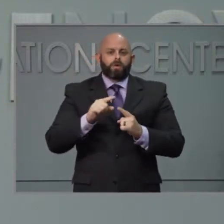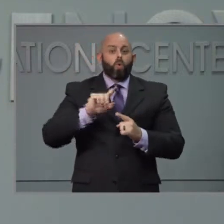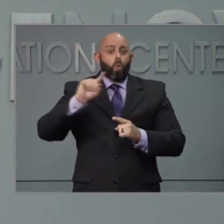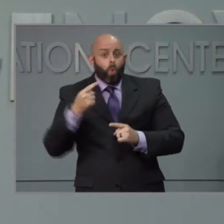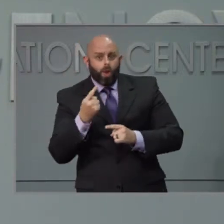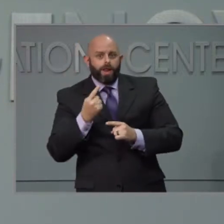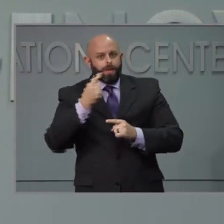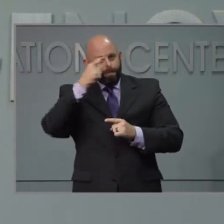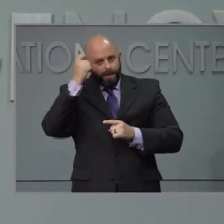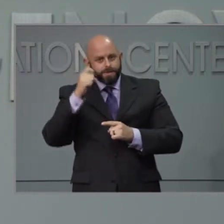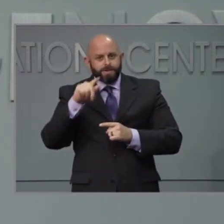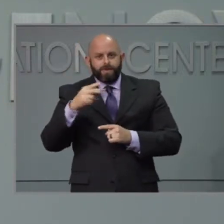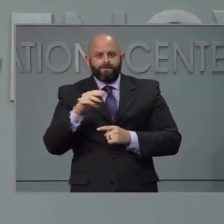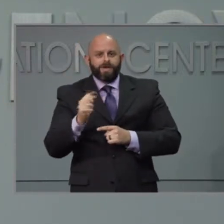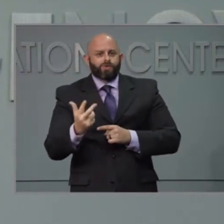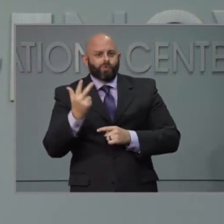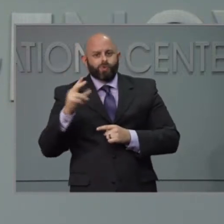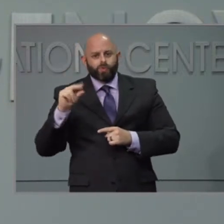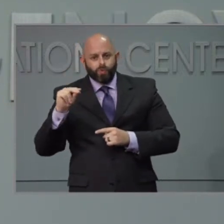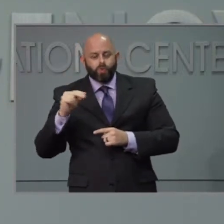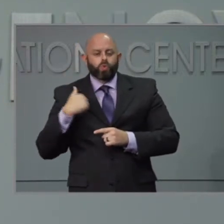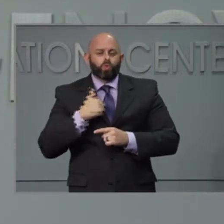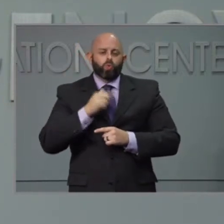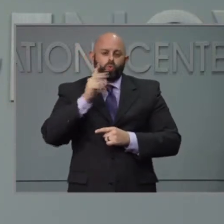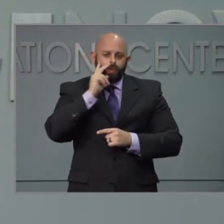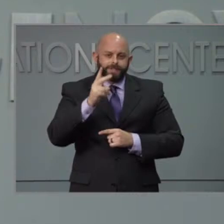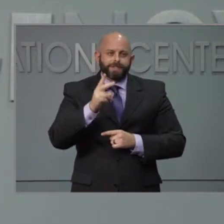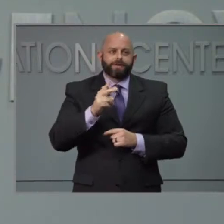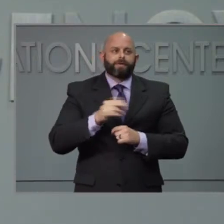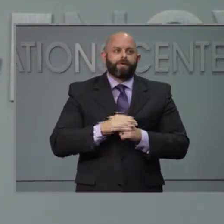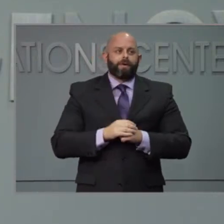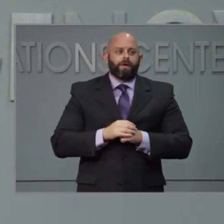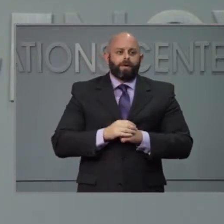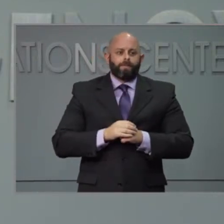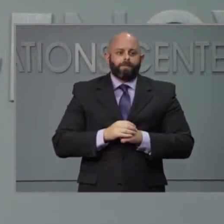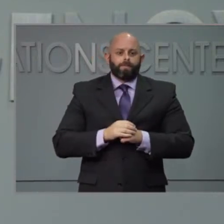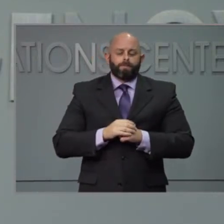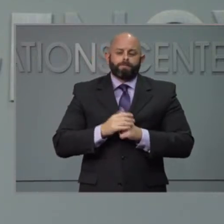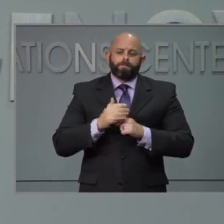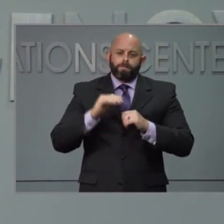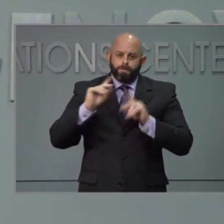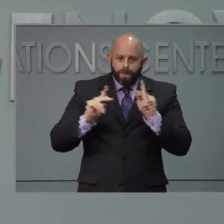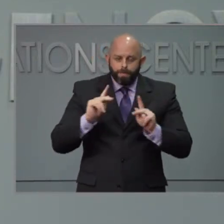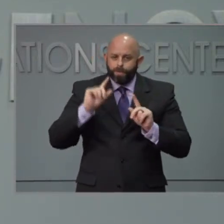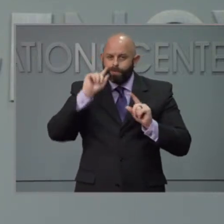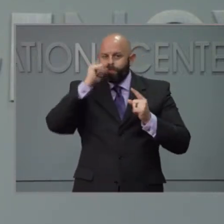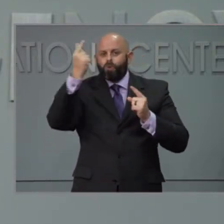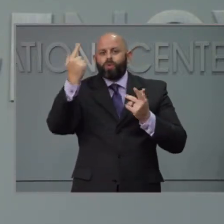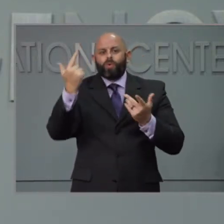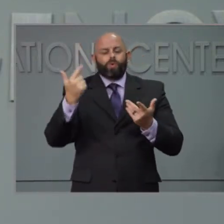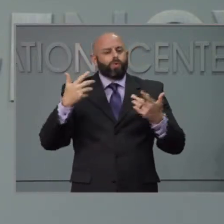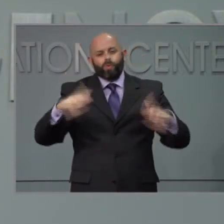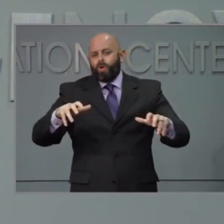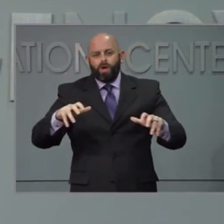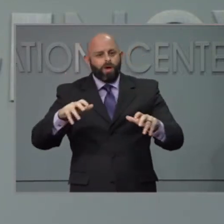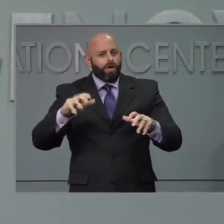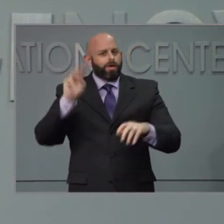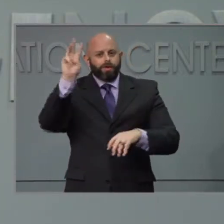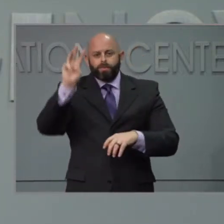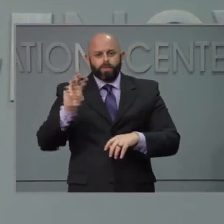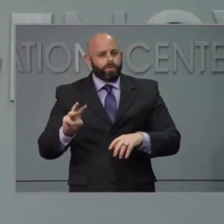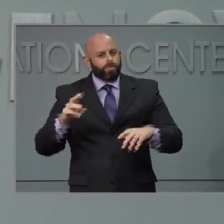think largely what we are seeing is a combination, as I was mentioning before, folks that are fatigued. They're not doing the 3 Ws.